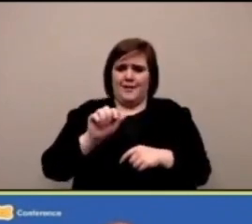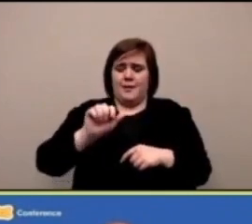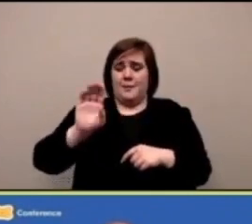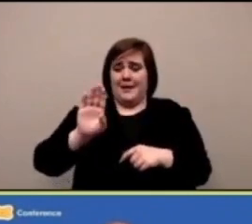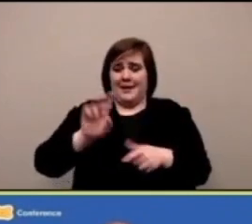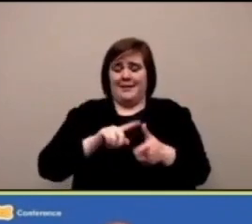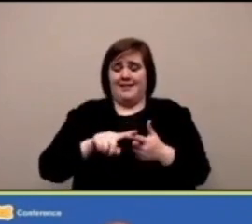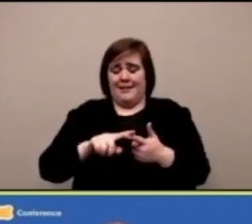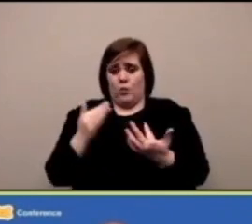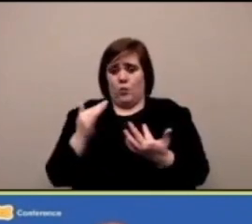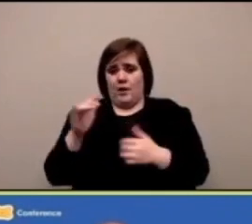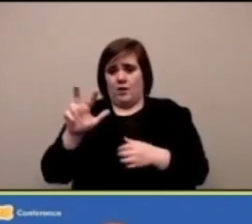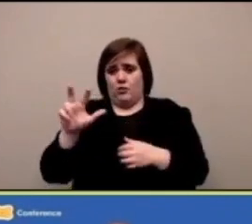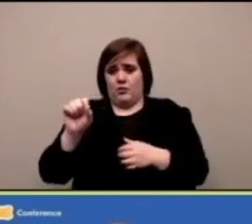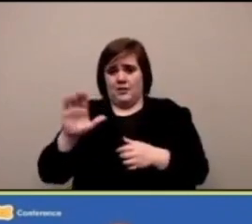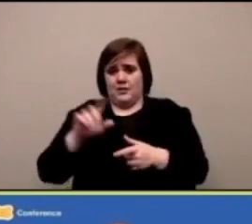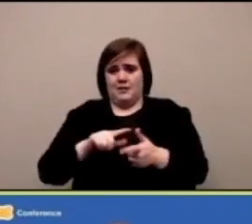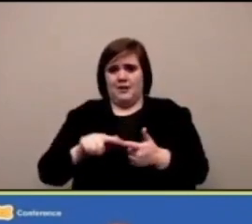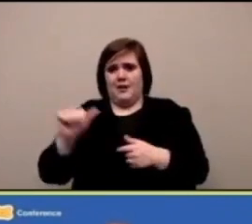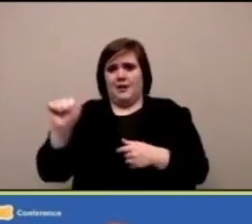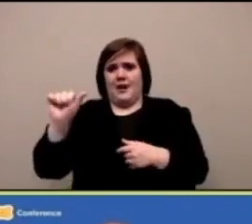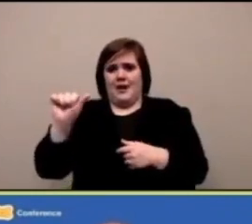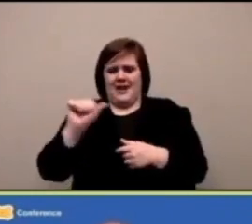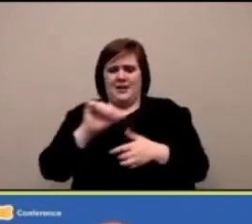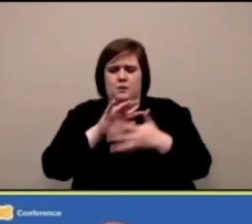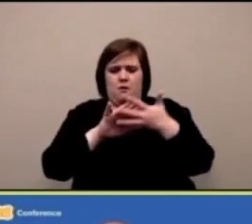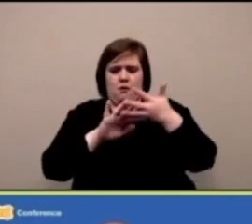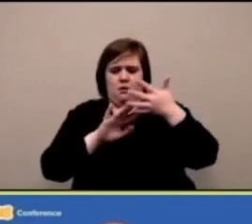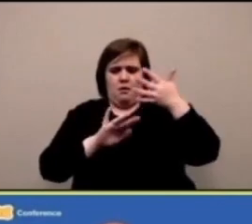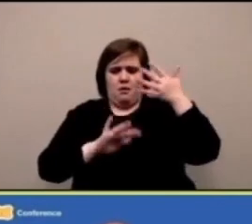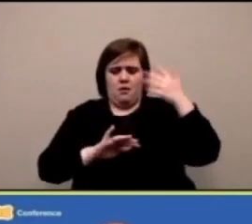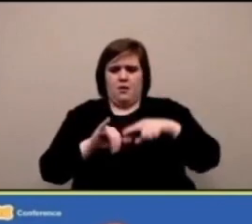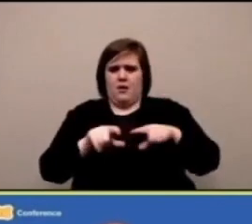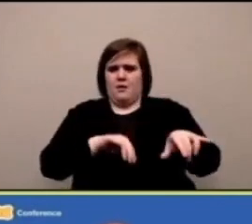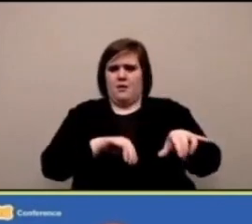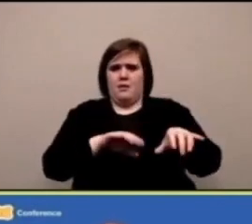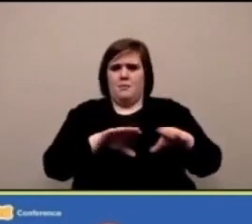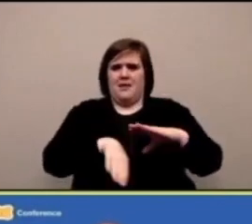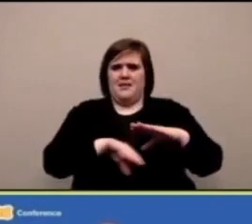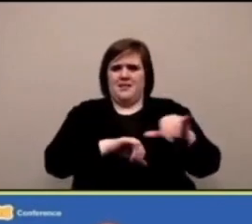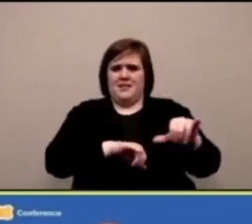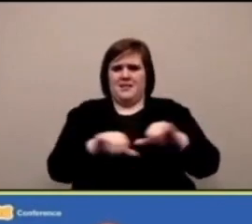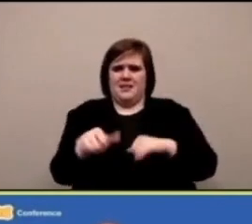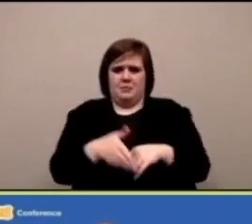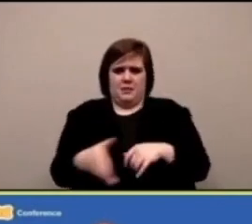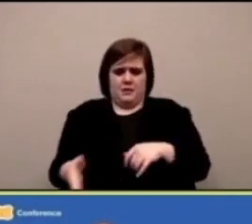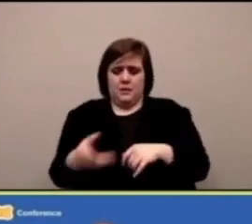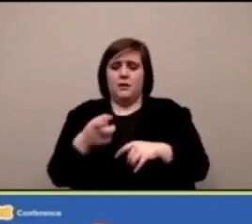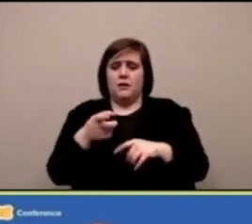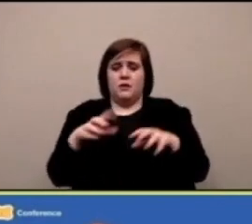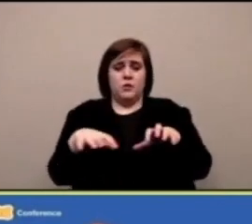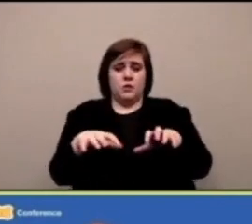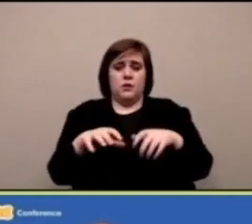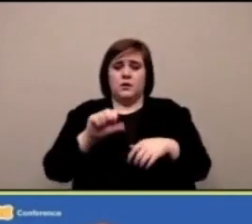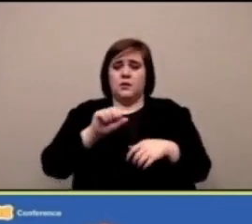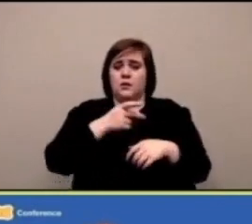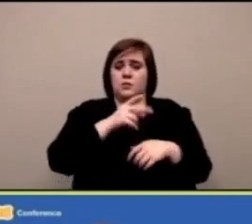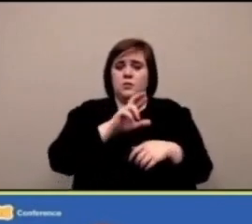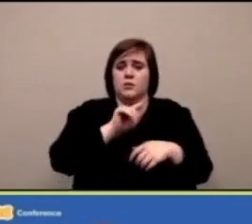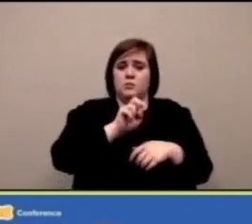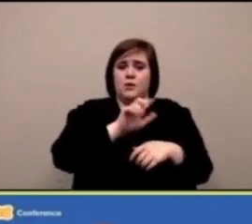A, and wait 3 seconds, right? So it's basically the same thing you're doing. So you might say when sprite is